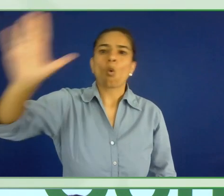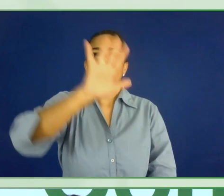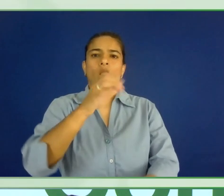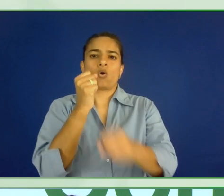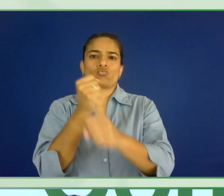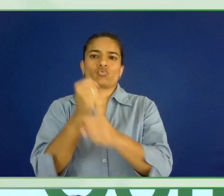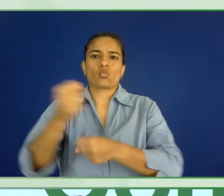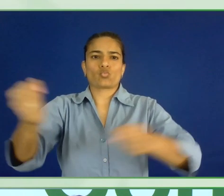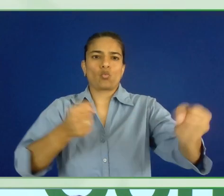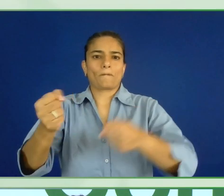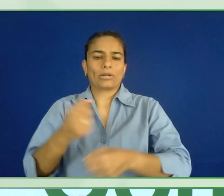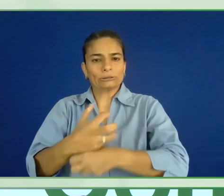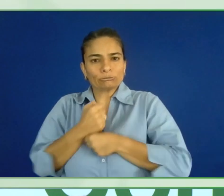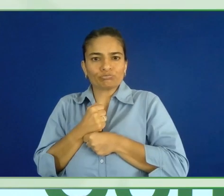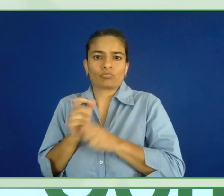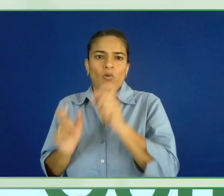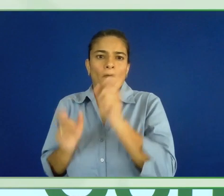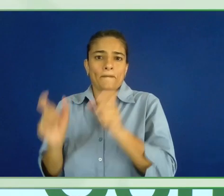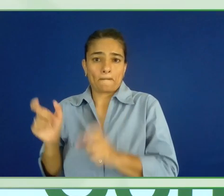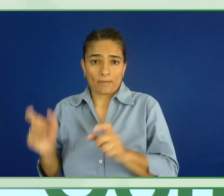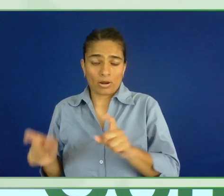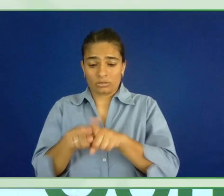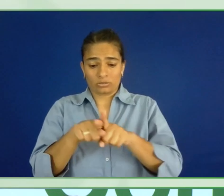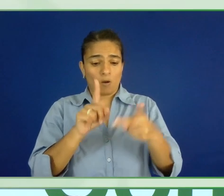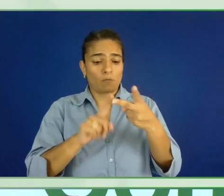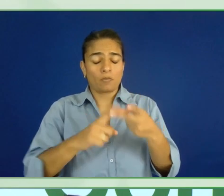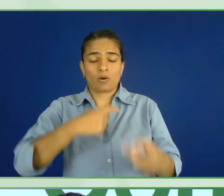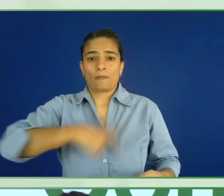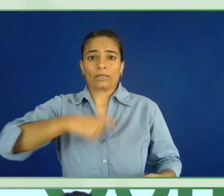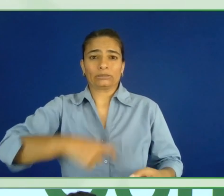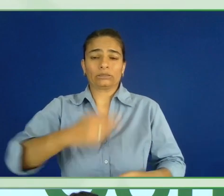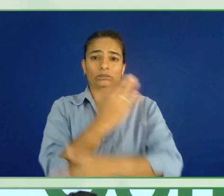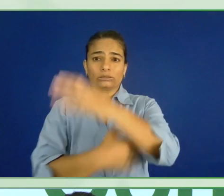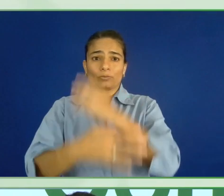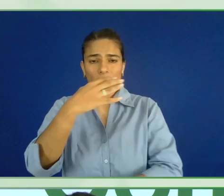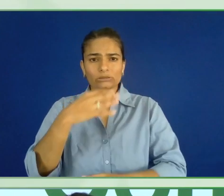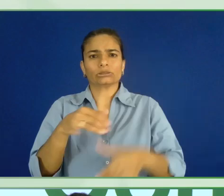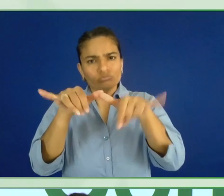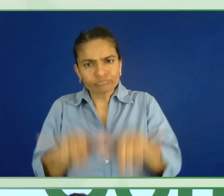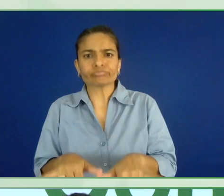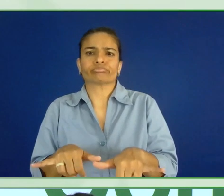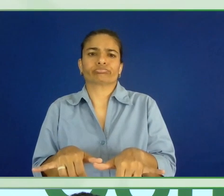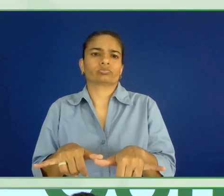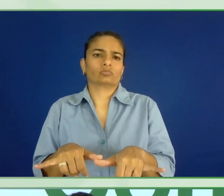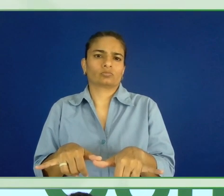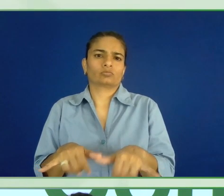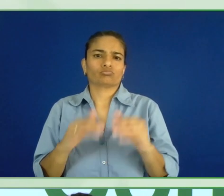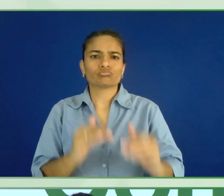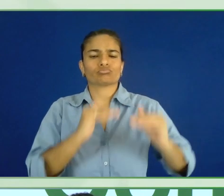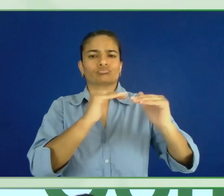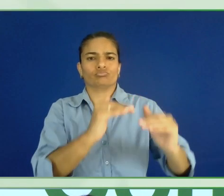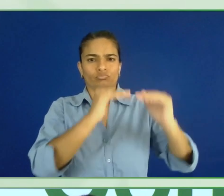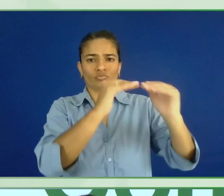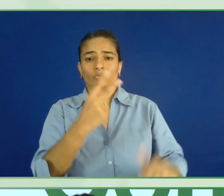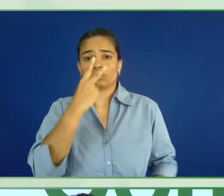persons experiencing disabilities in Canadian workplaces. On the map, you will see a map of Canada, and we're divided into